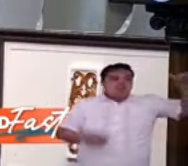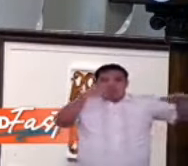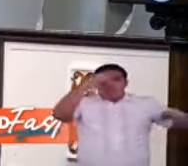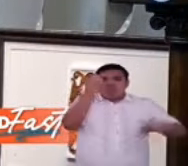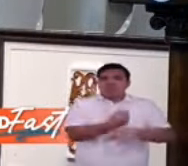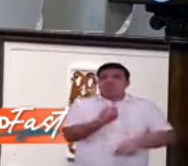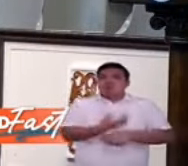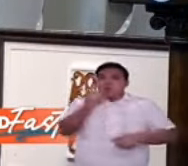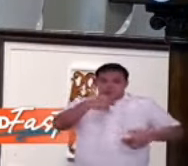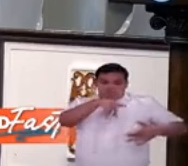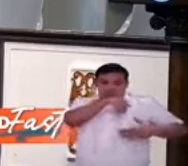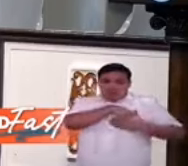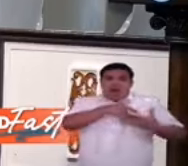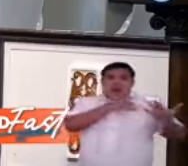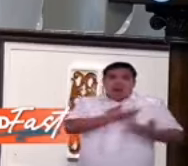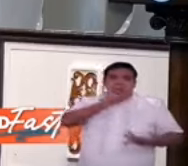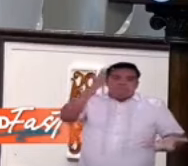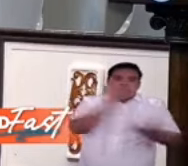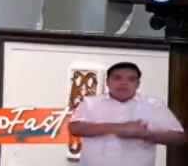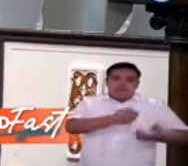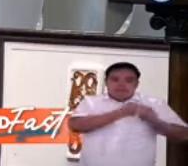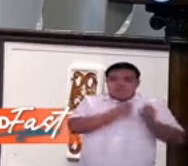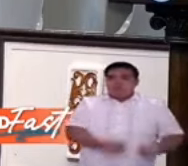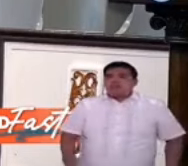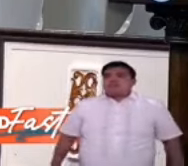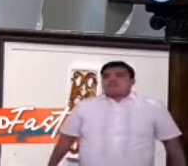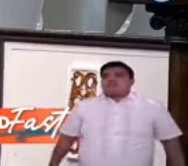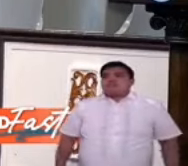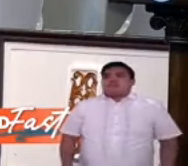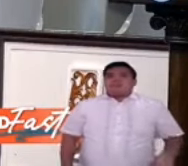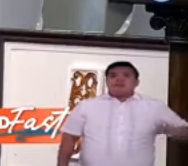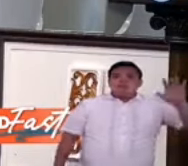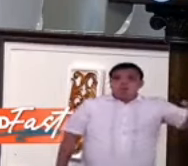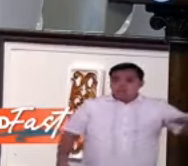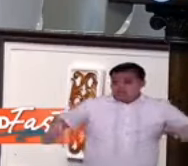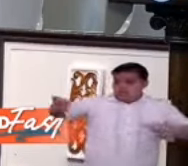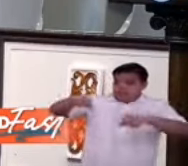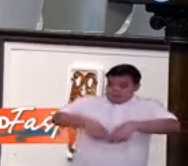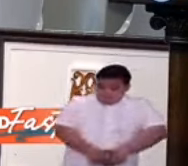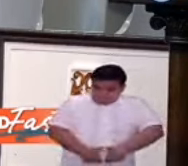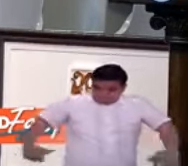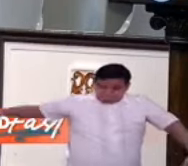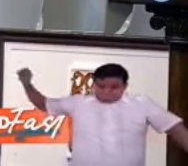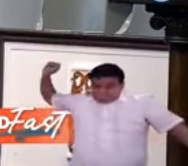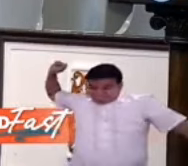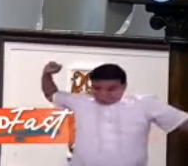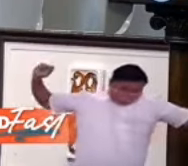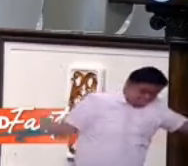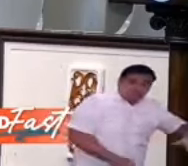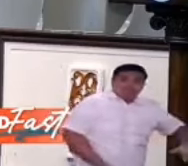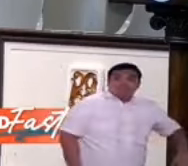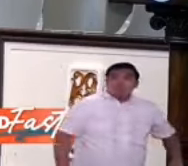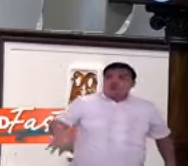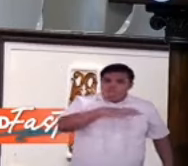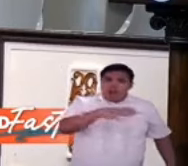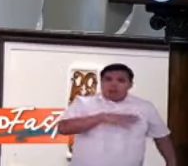Because it is bound there. It is bound to go out. But the rod of correction shall drive it far